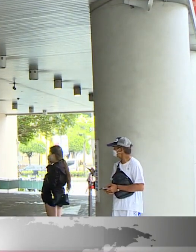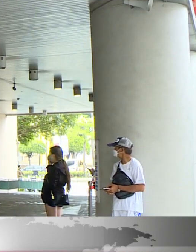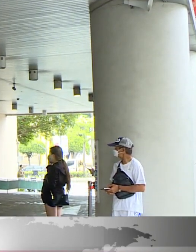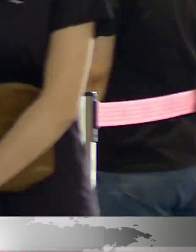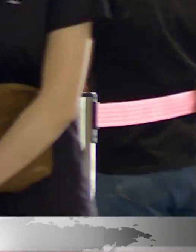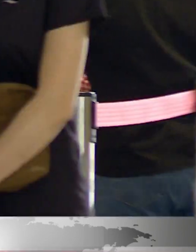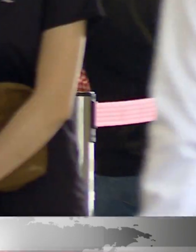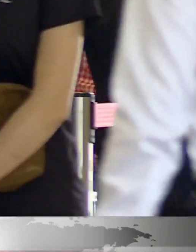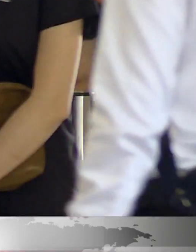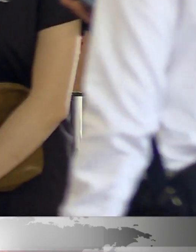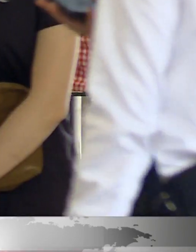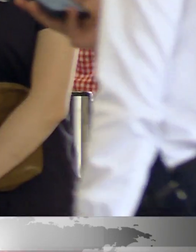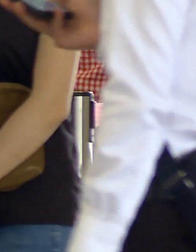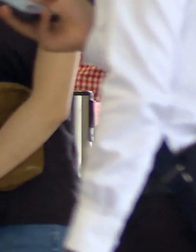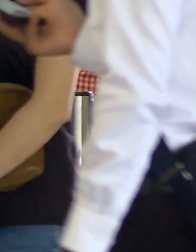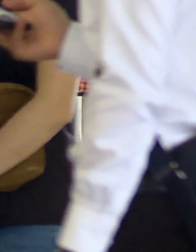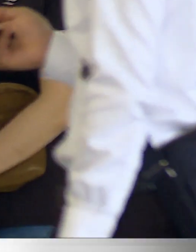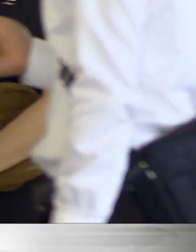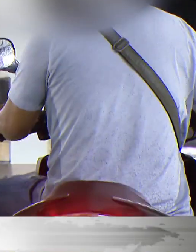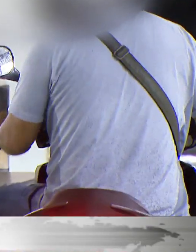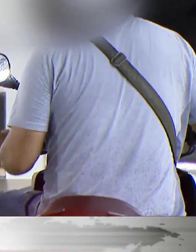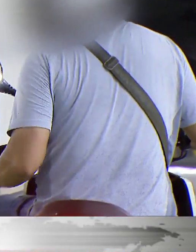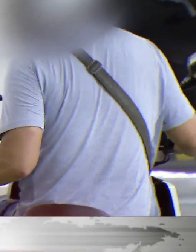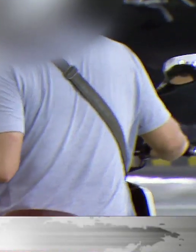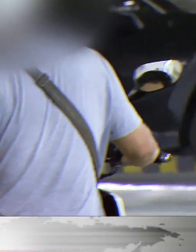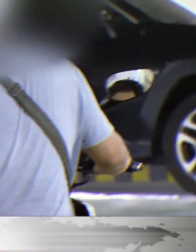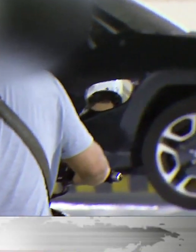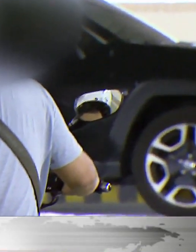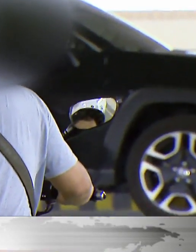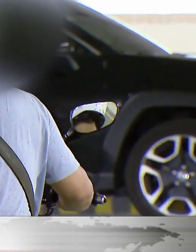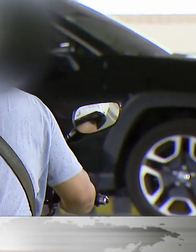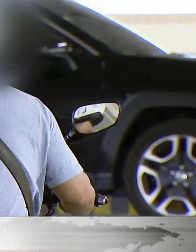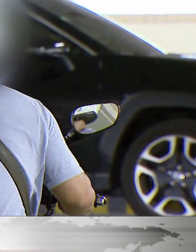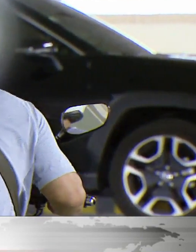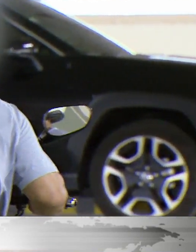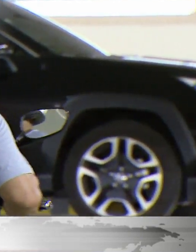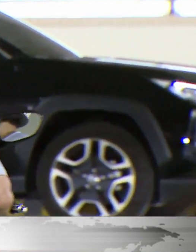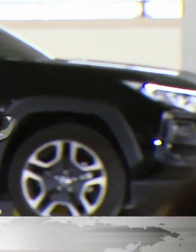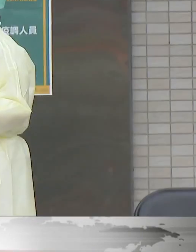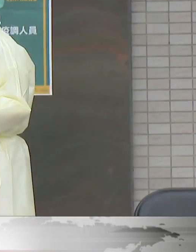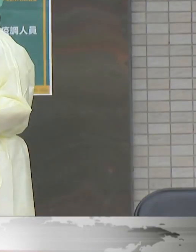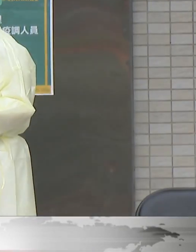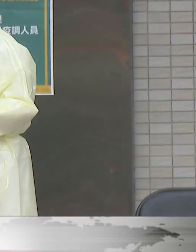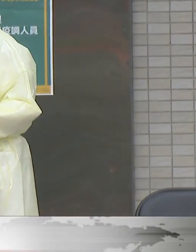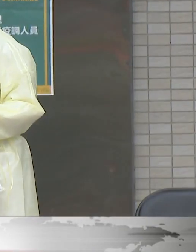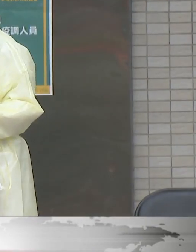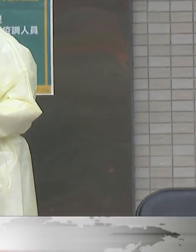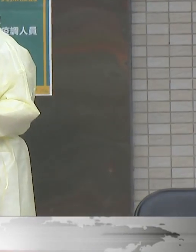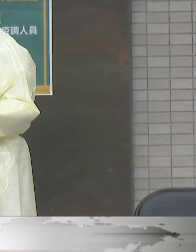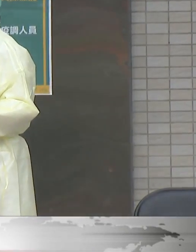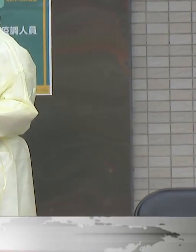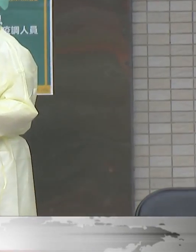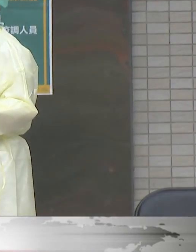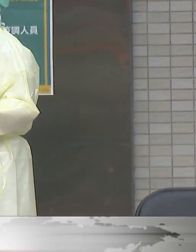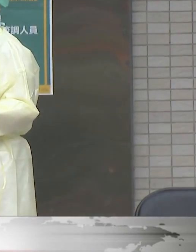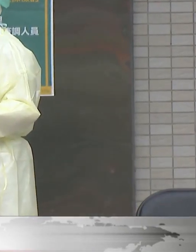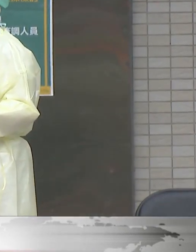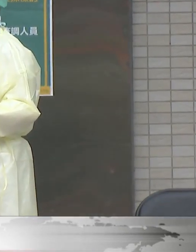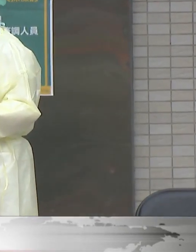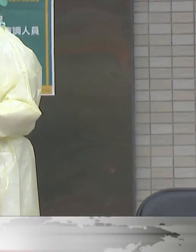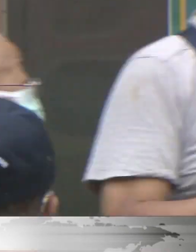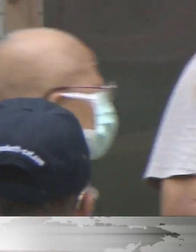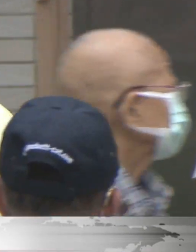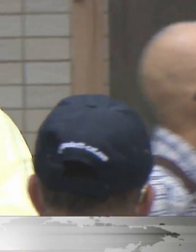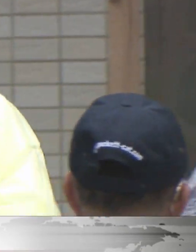to go down. According to Taipei Mayor Chou Jen-hsiang, Taiwan is likely to lift COVID restrictions in the middle of July. The CECC was asked